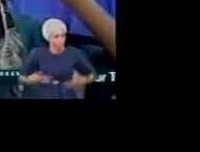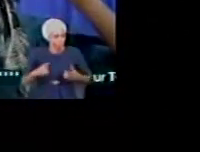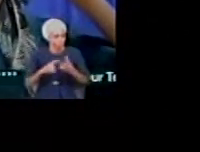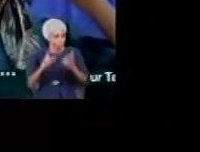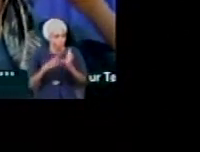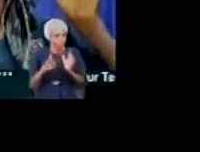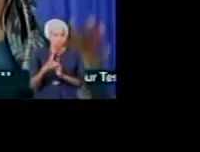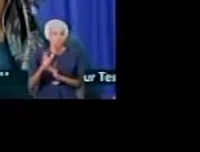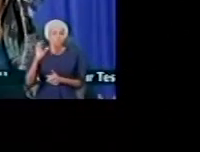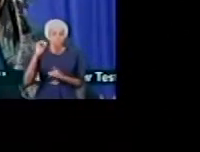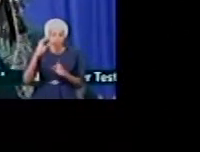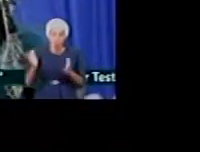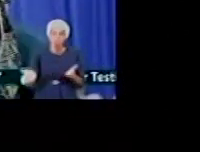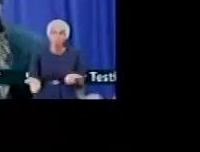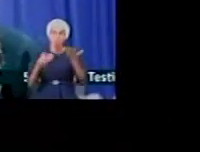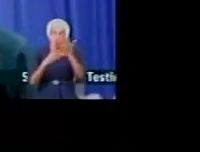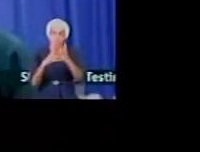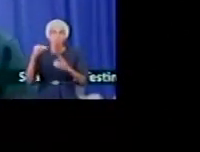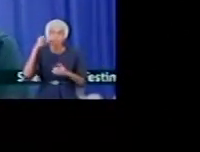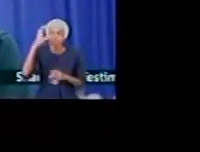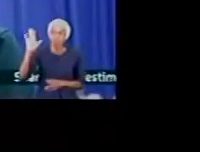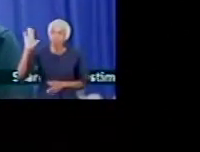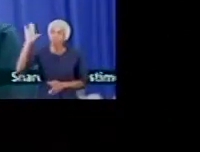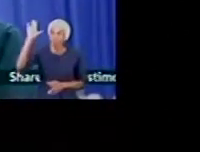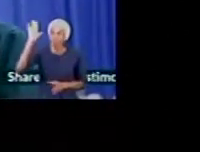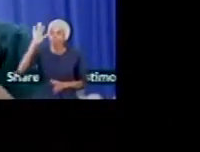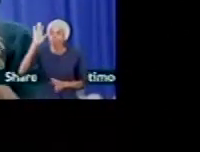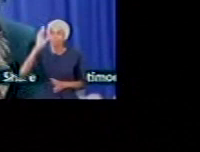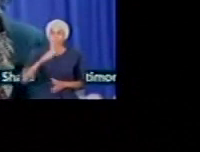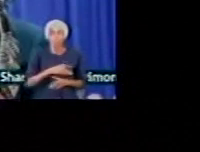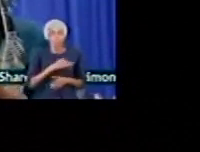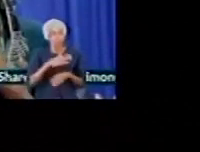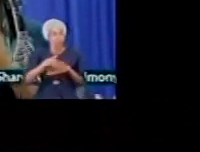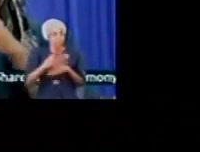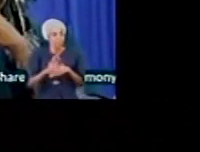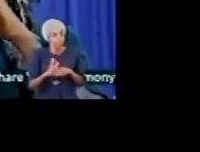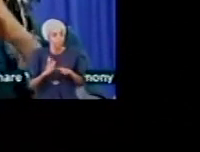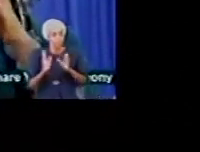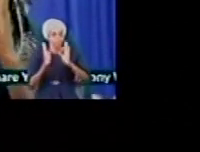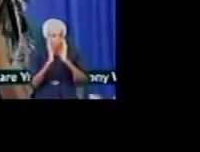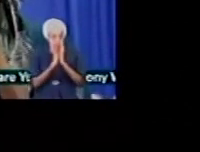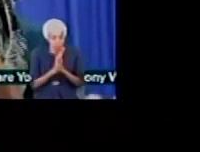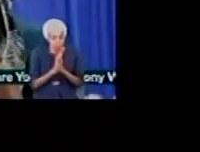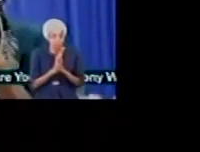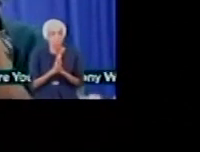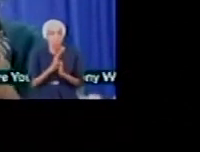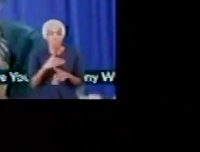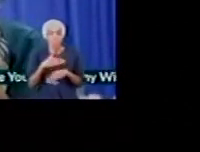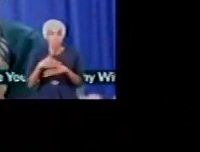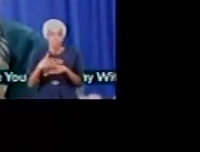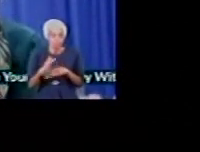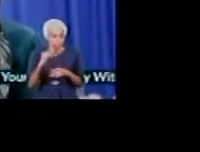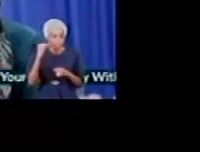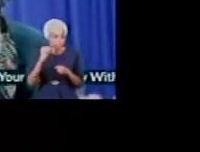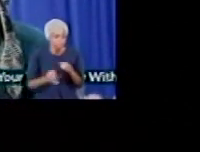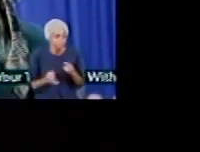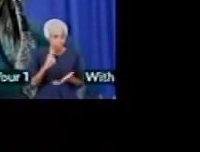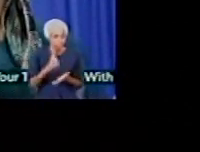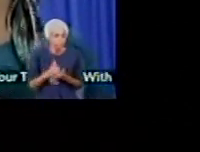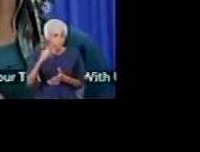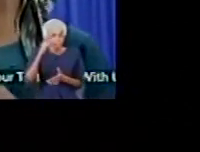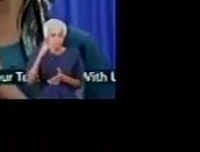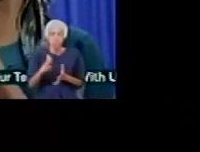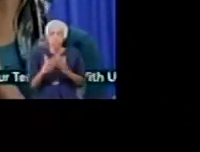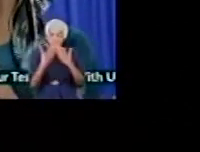prayer, the final prayer, and the final amen, I thank God that I was able to swallow my saliva